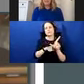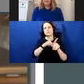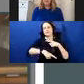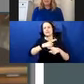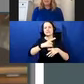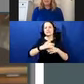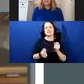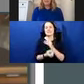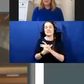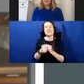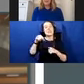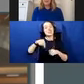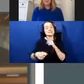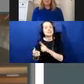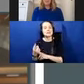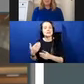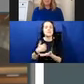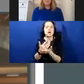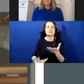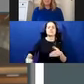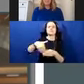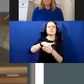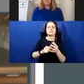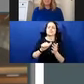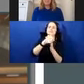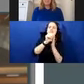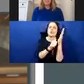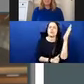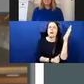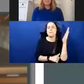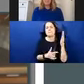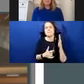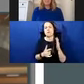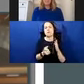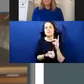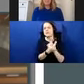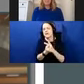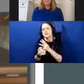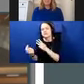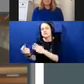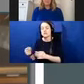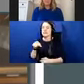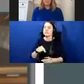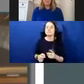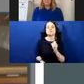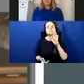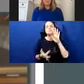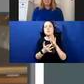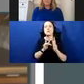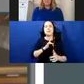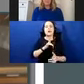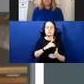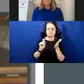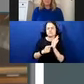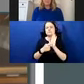for this year, which is a very significant year in our history as we mark the 100th anniversary of the formation of